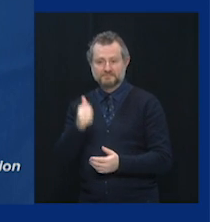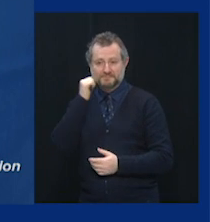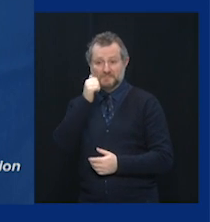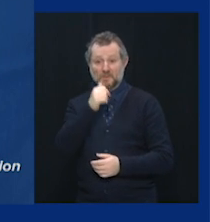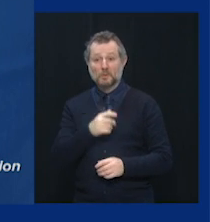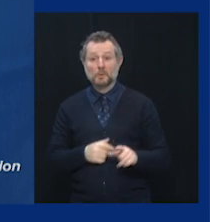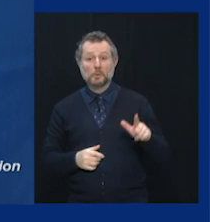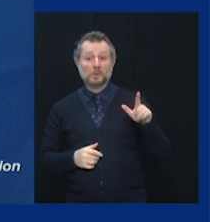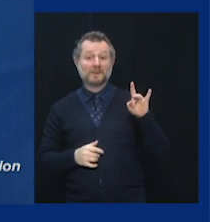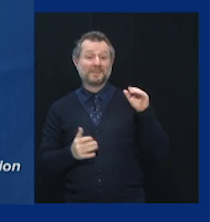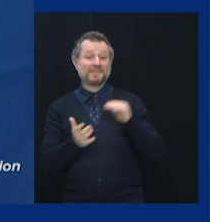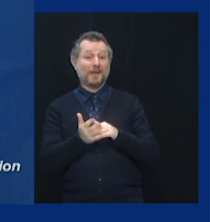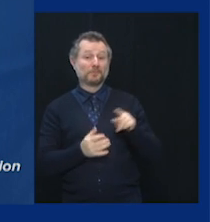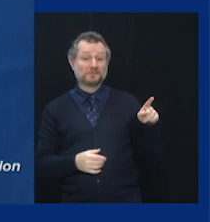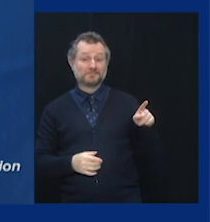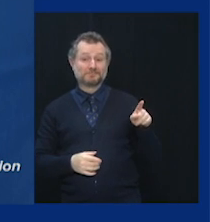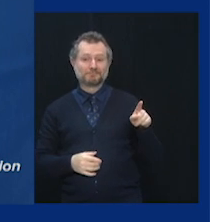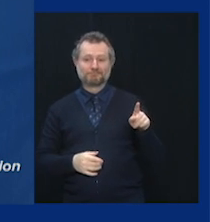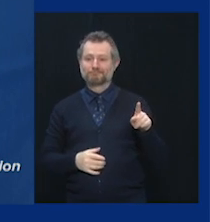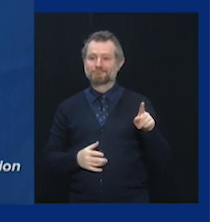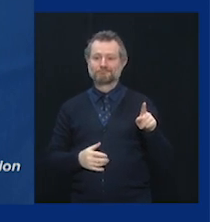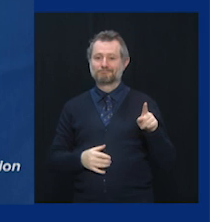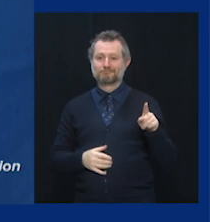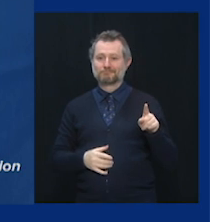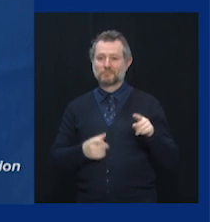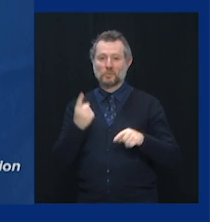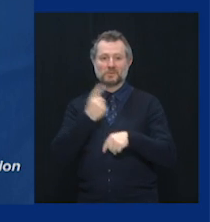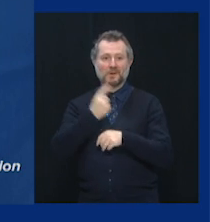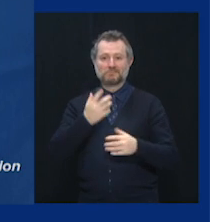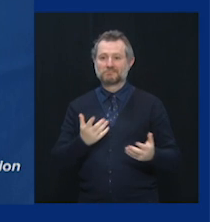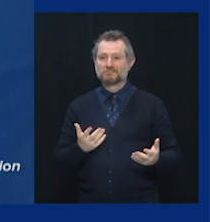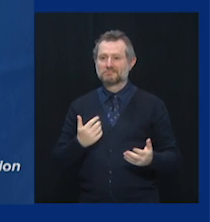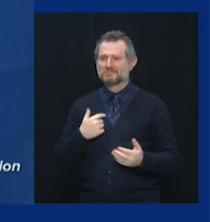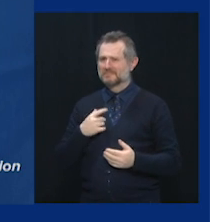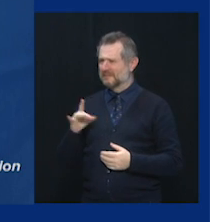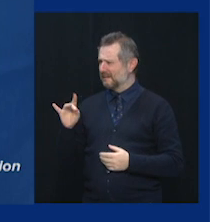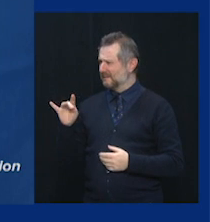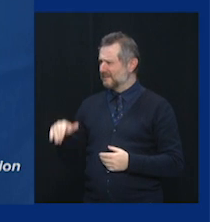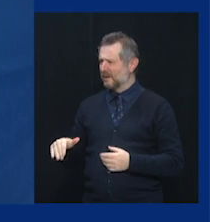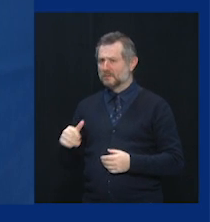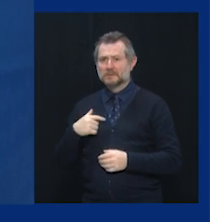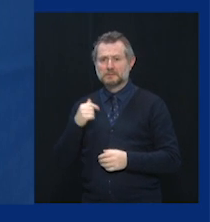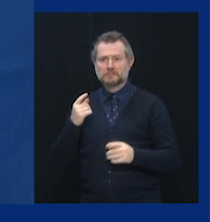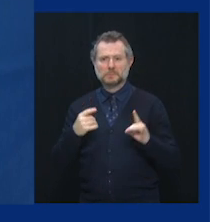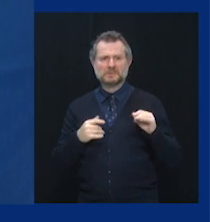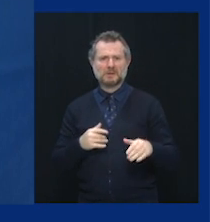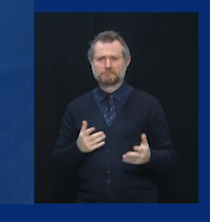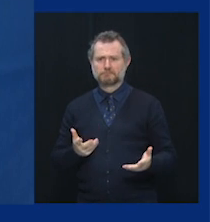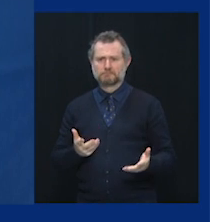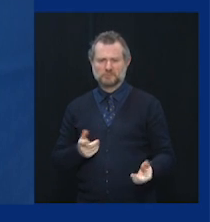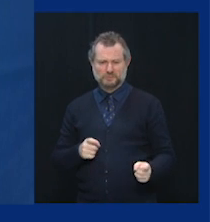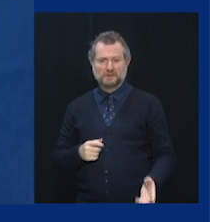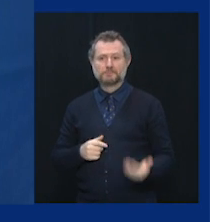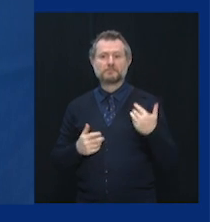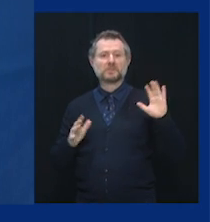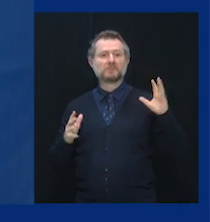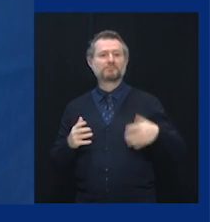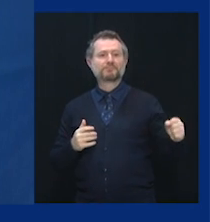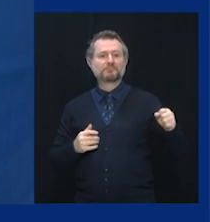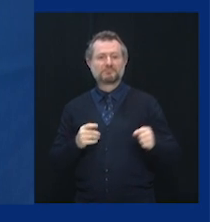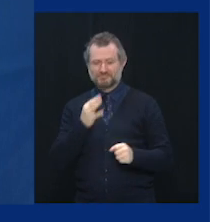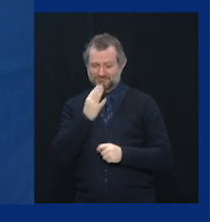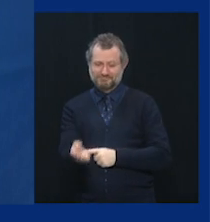not get you through the day when you're doing 80,000 dosages per day.